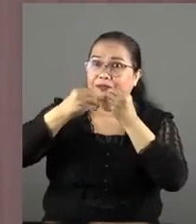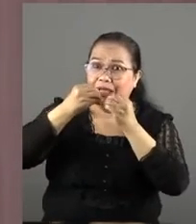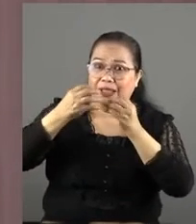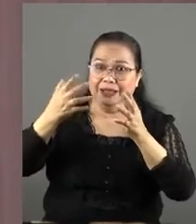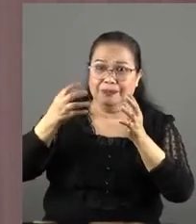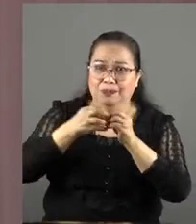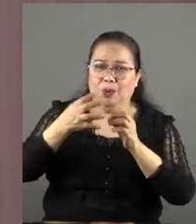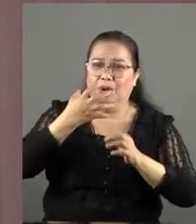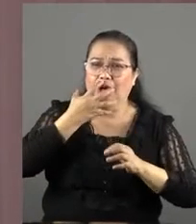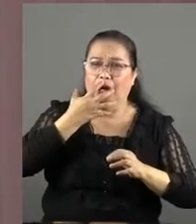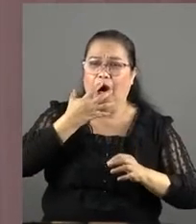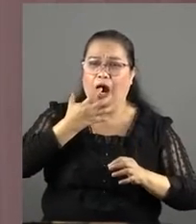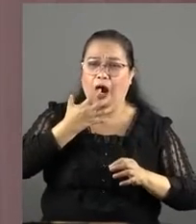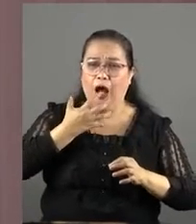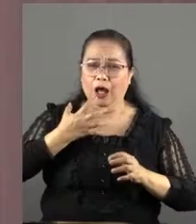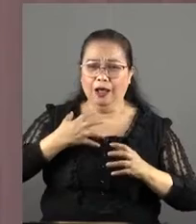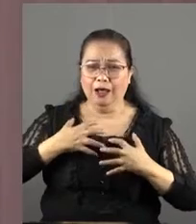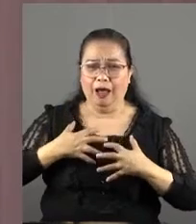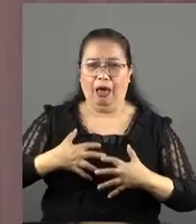that.